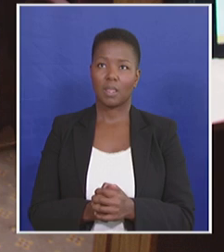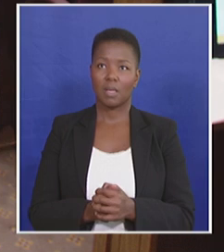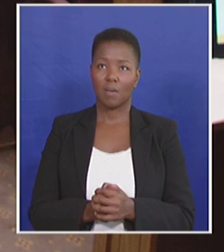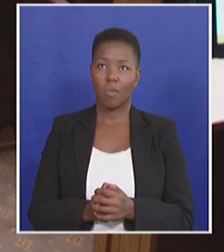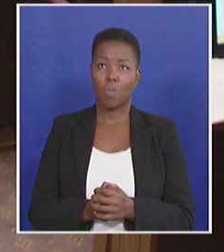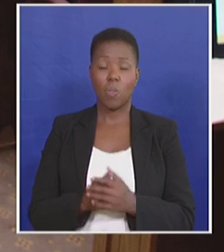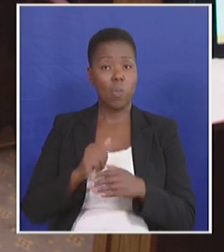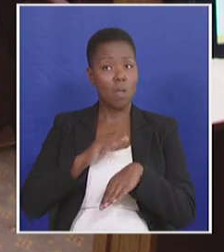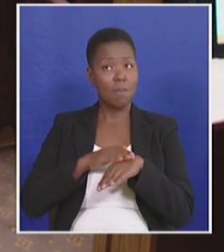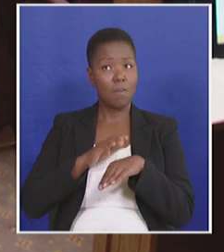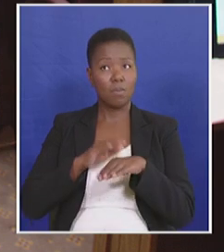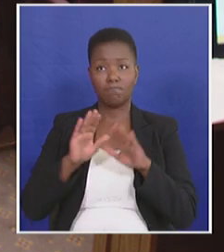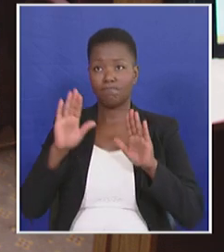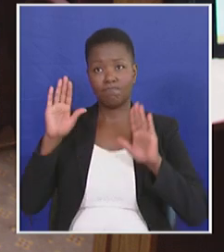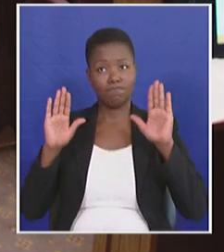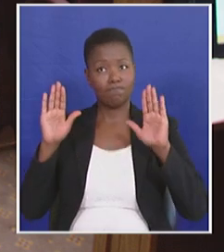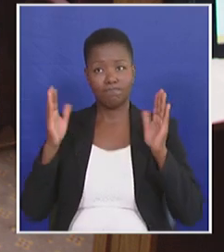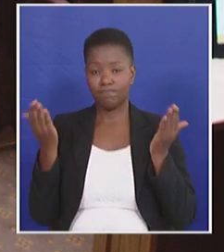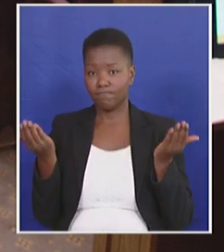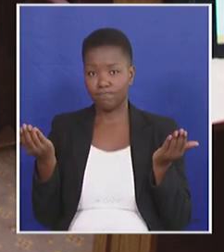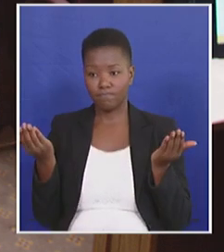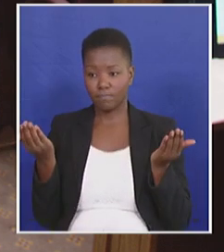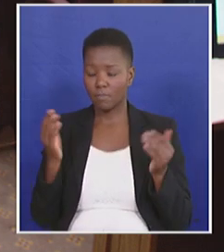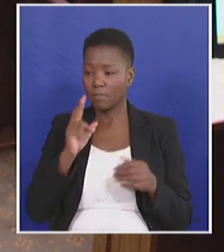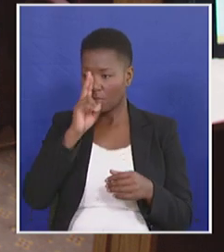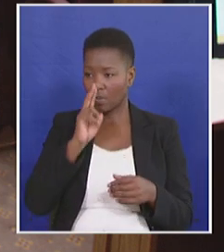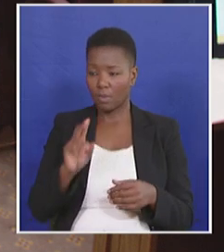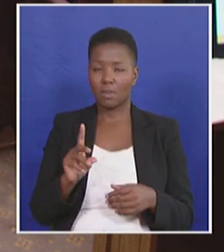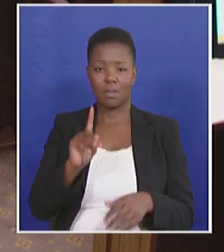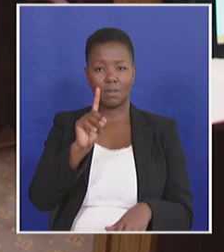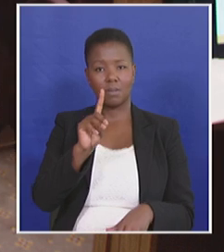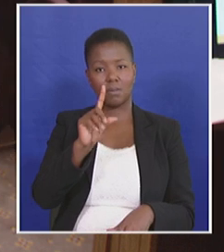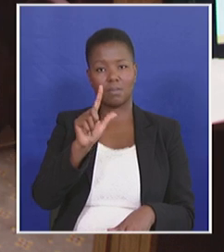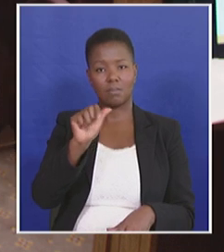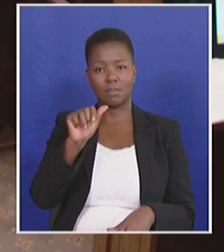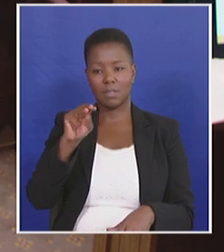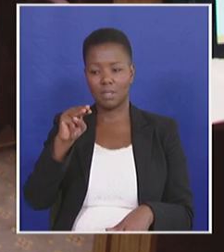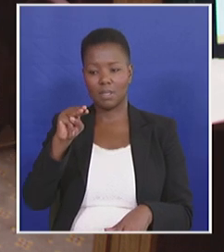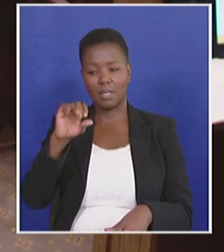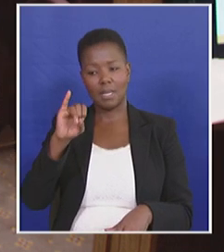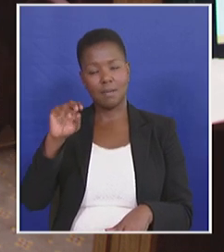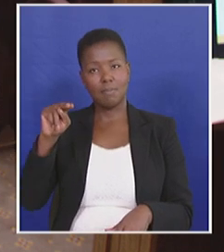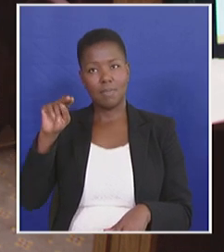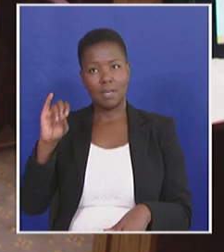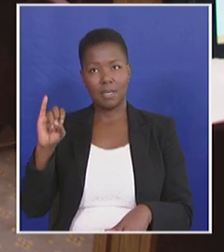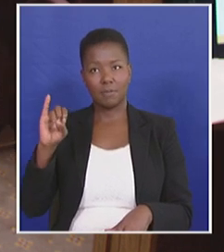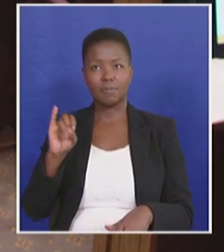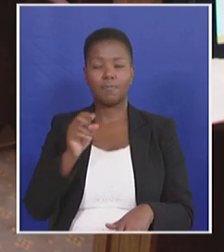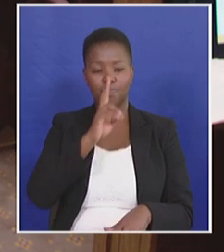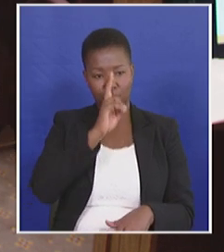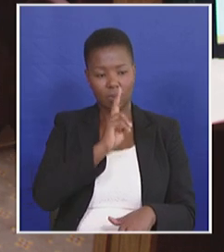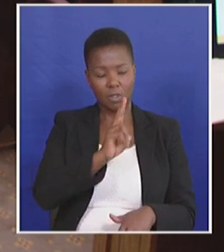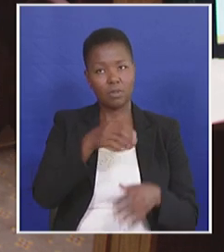follow-up? Do you want to say something, ma'am? Honorable Dlamini, over to you. Thank you very much, Honorable